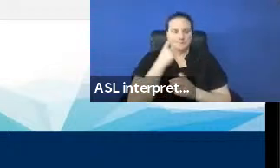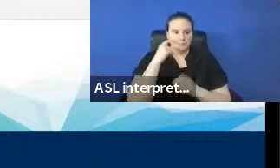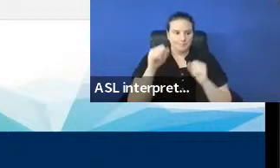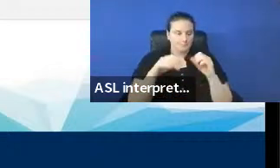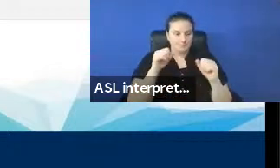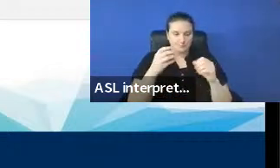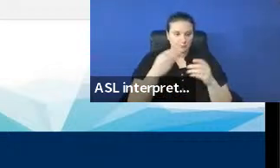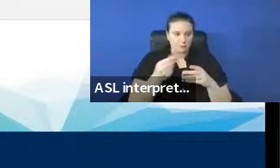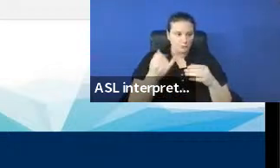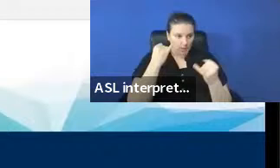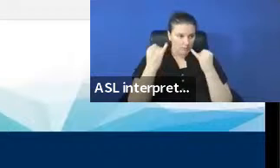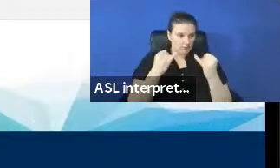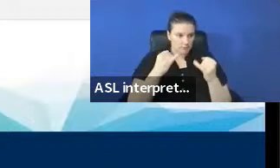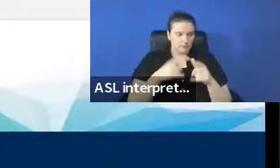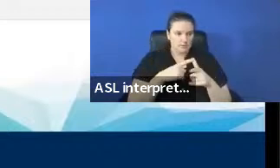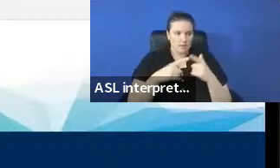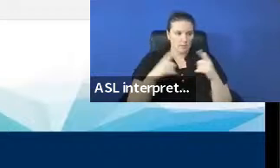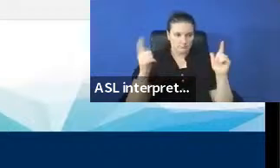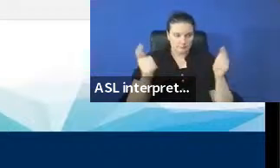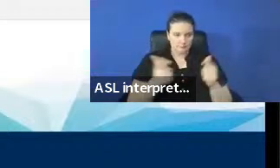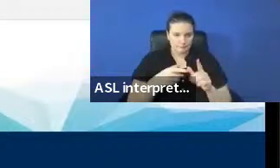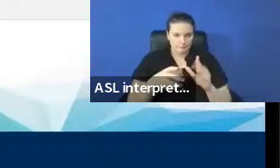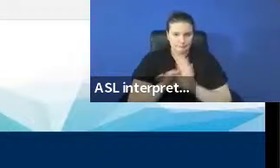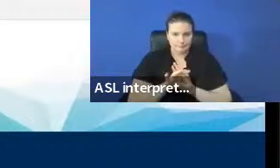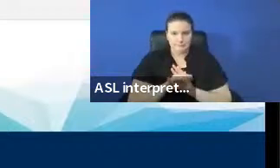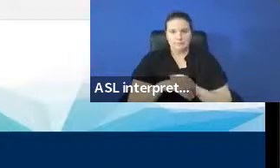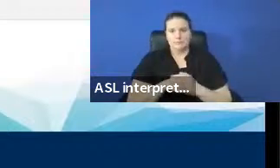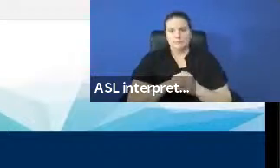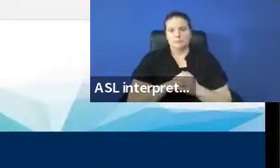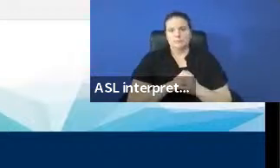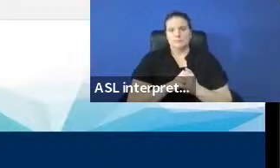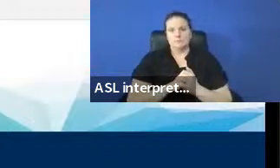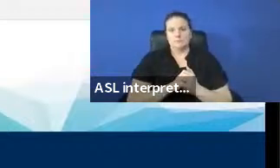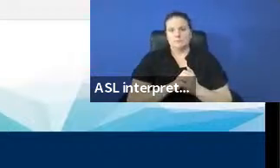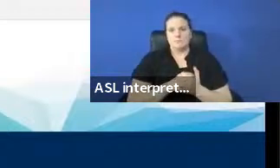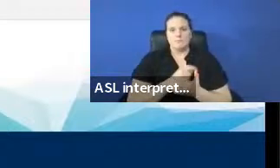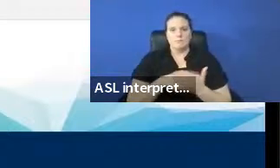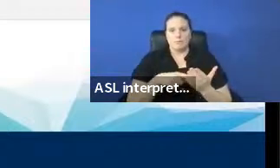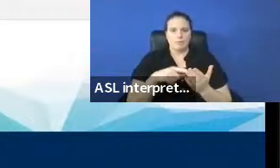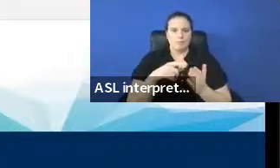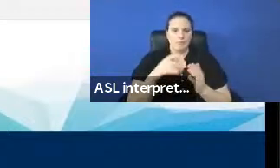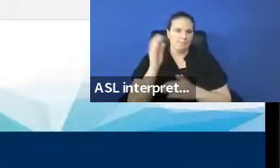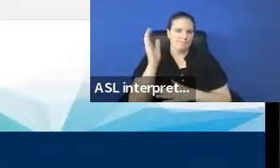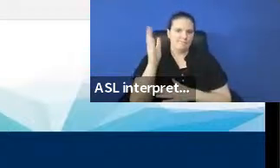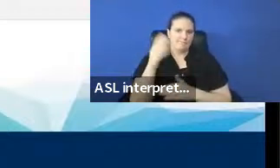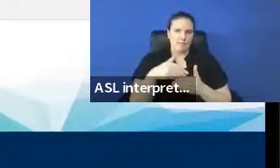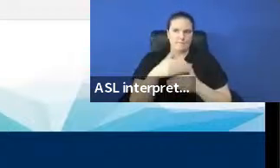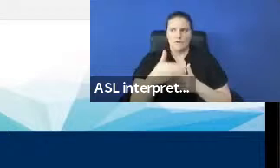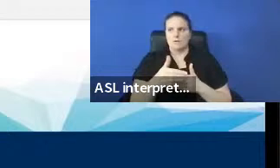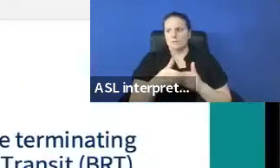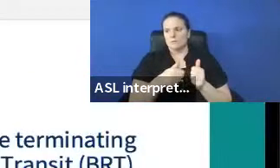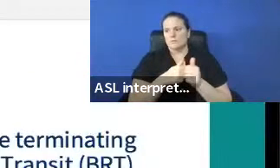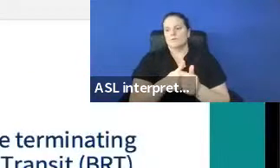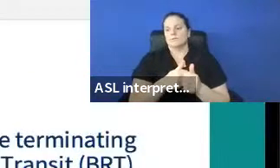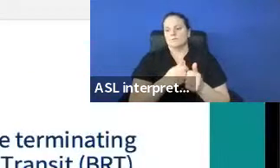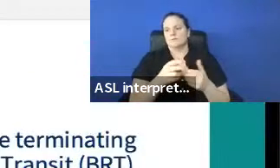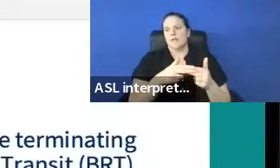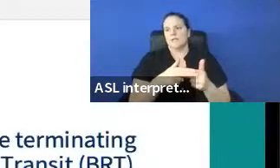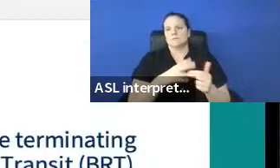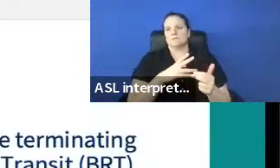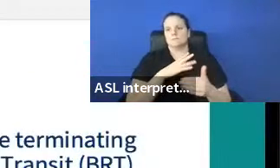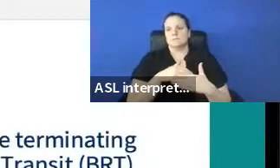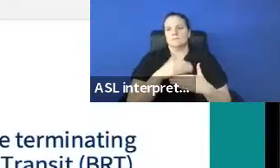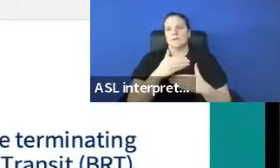few ideas and narrowed them down to what I will present on the following slides. Go ahead and next